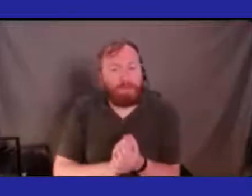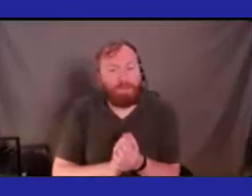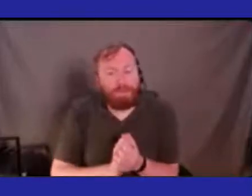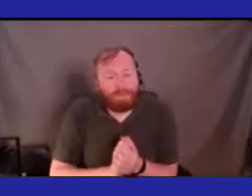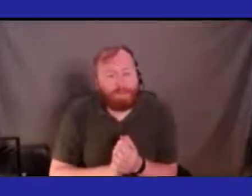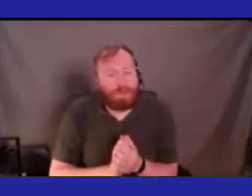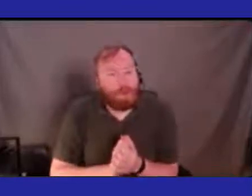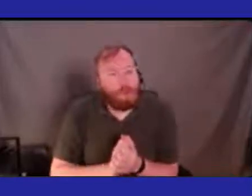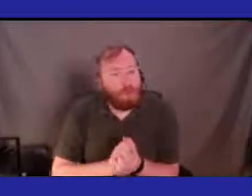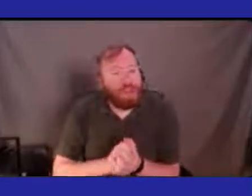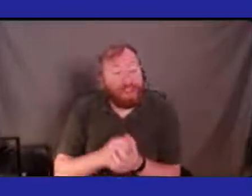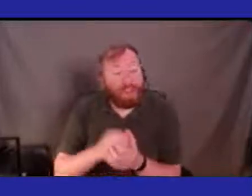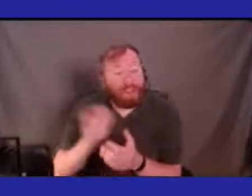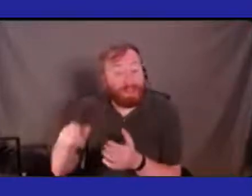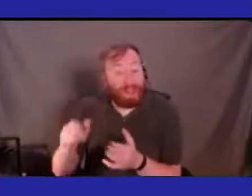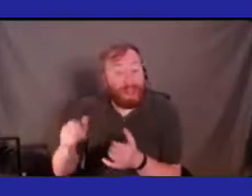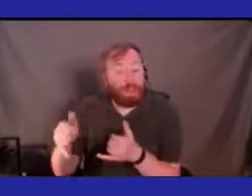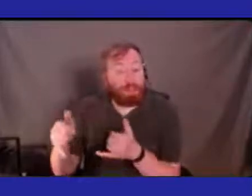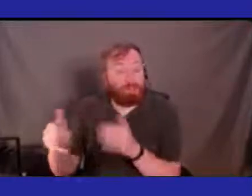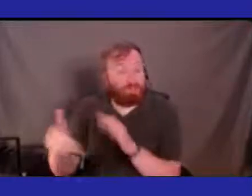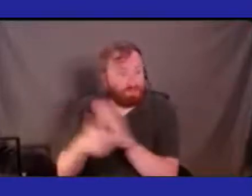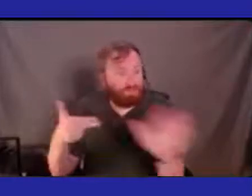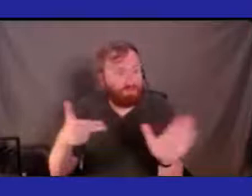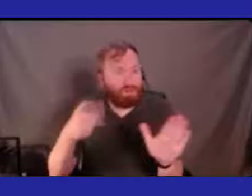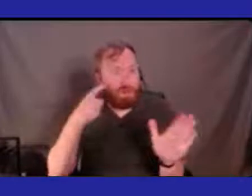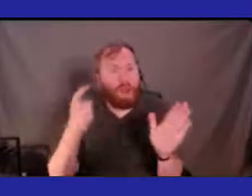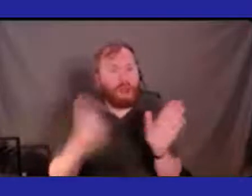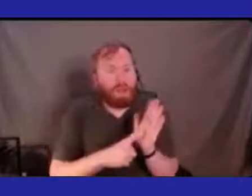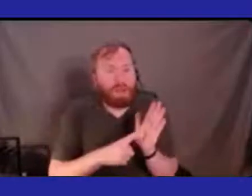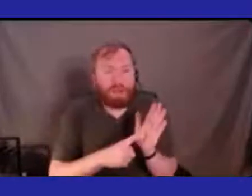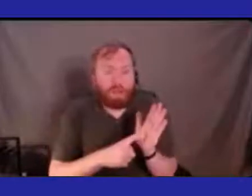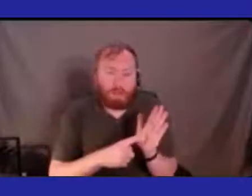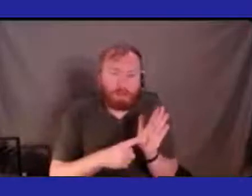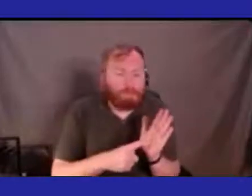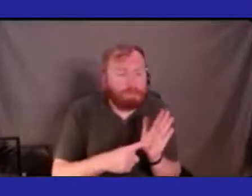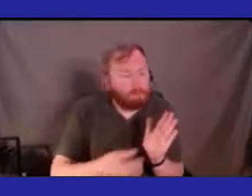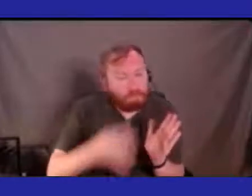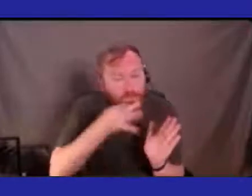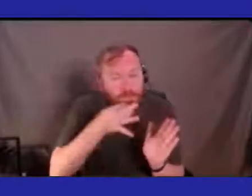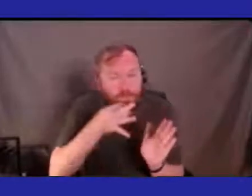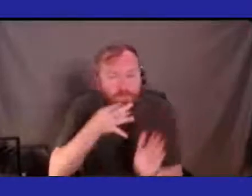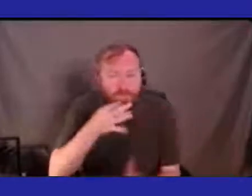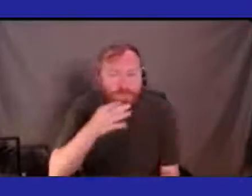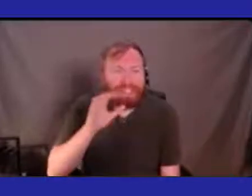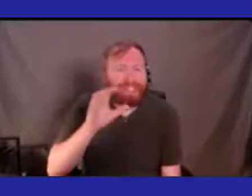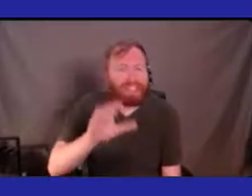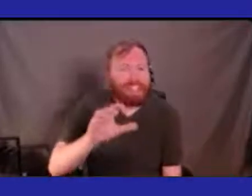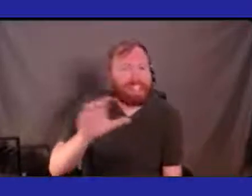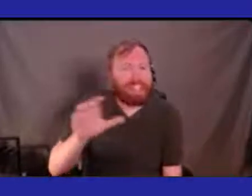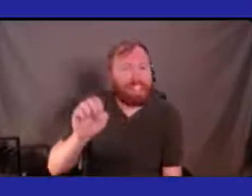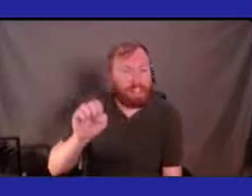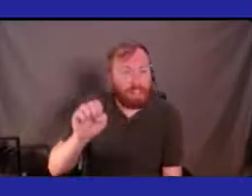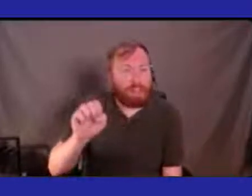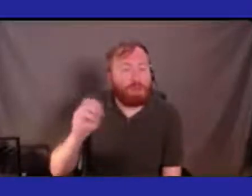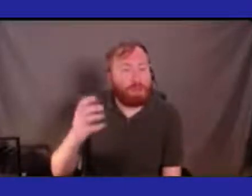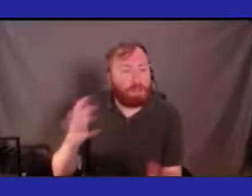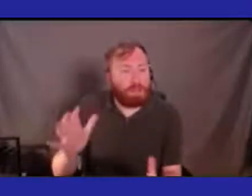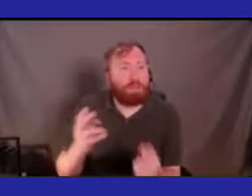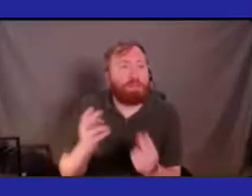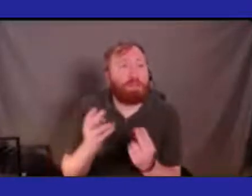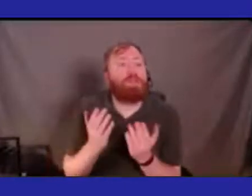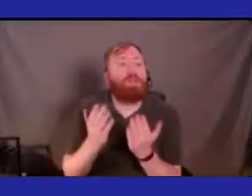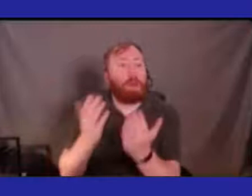recognizes outstanding certified content expert or CCEs who have been nominated for their work